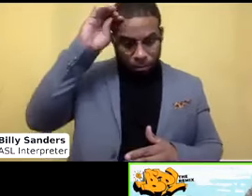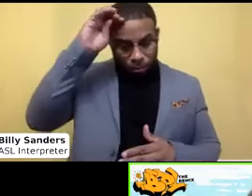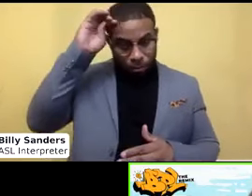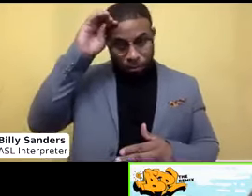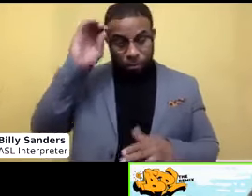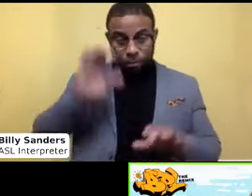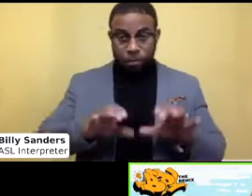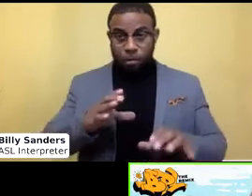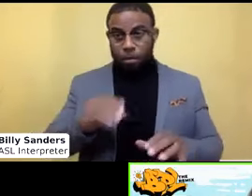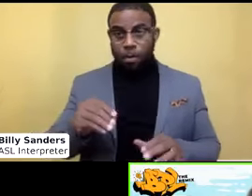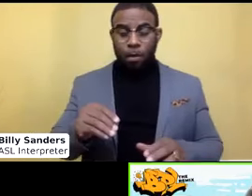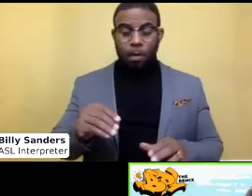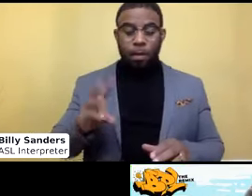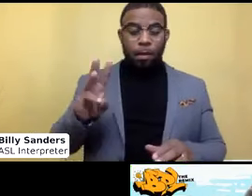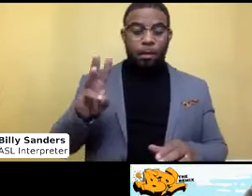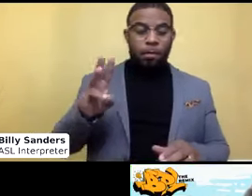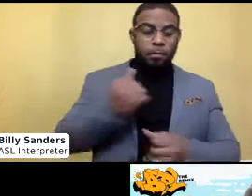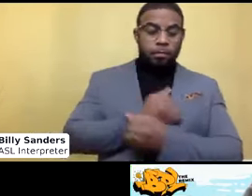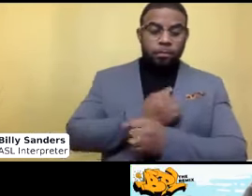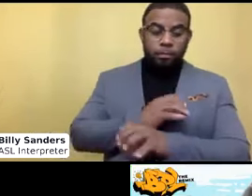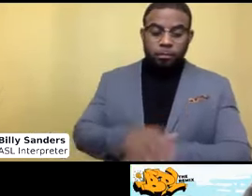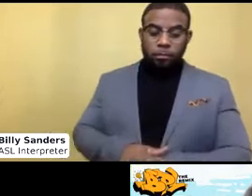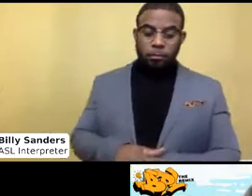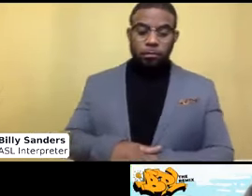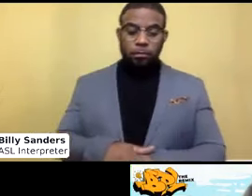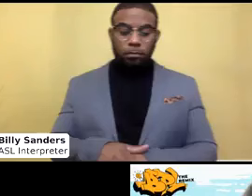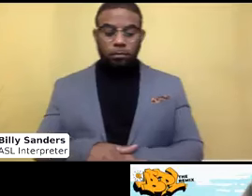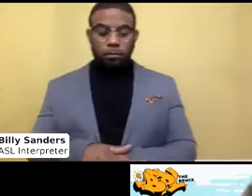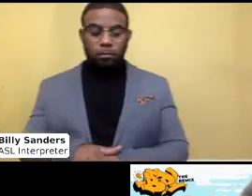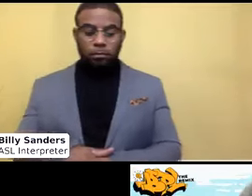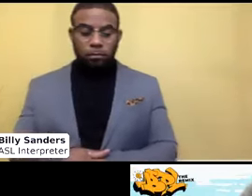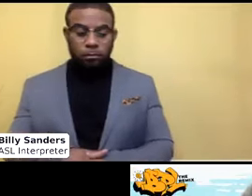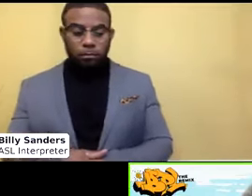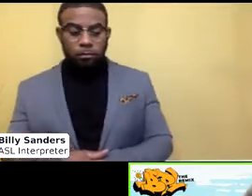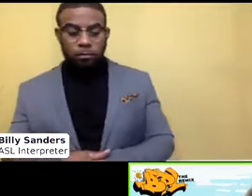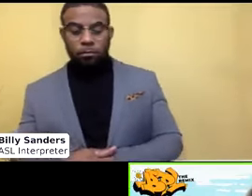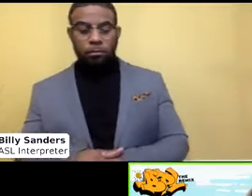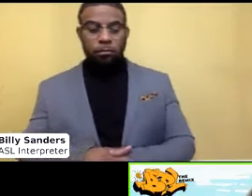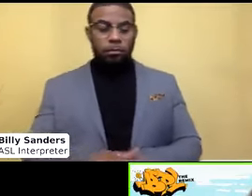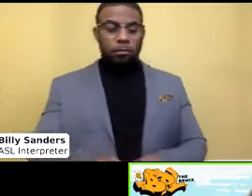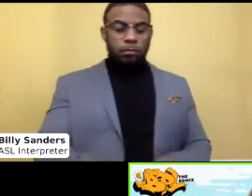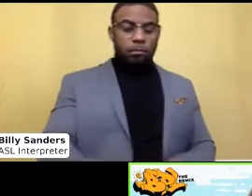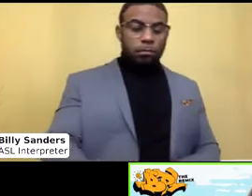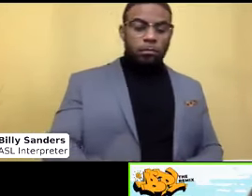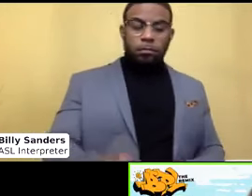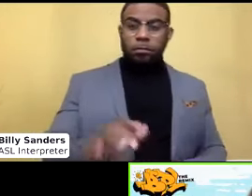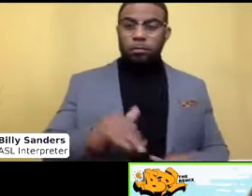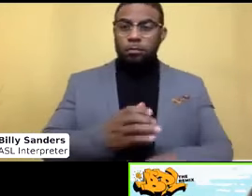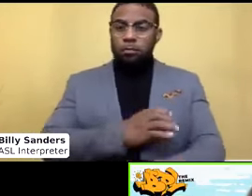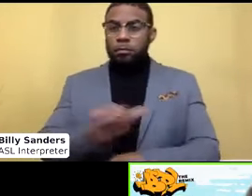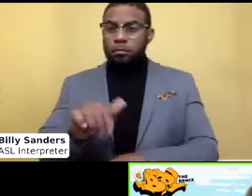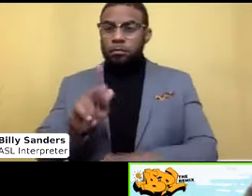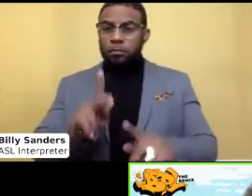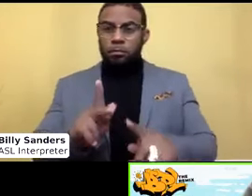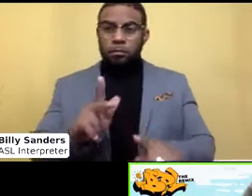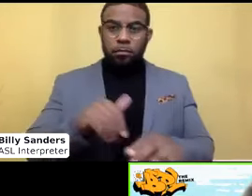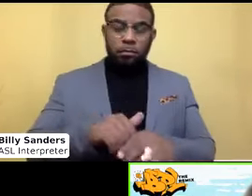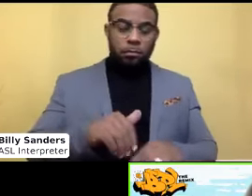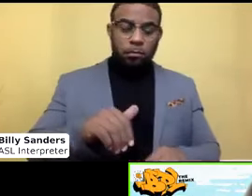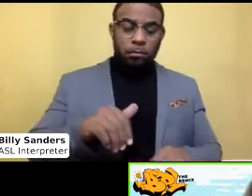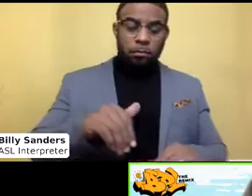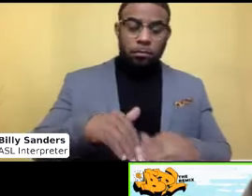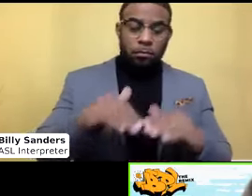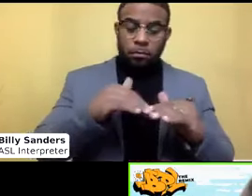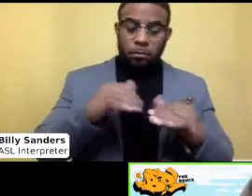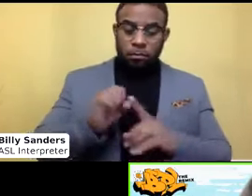and Wakanda. How do we empower those people in civil society